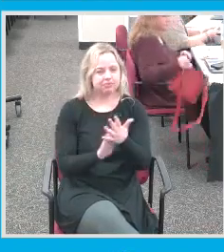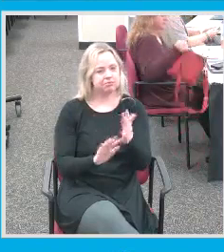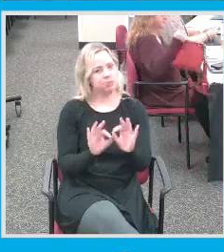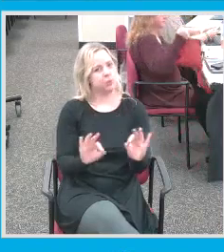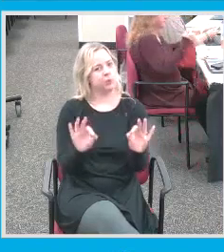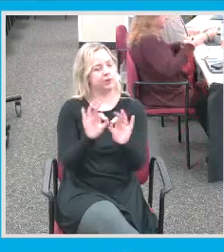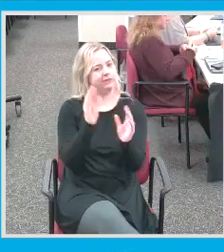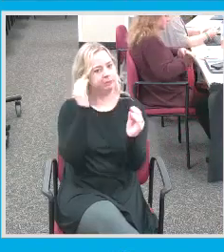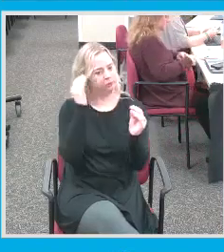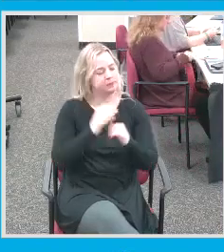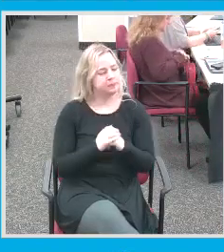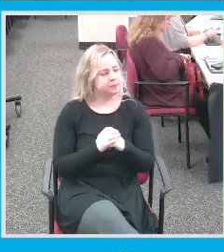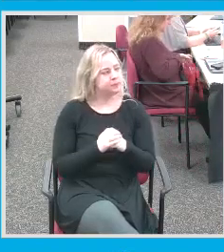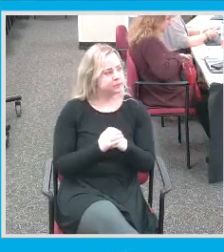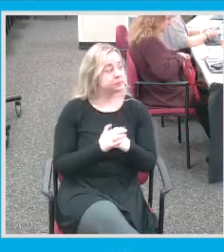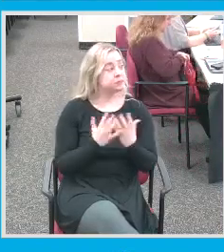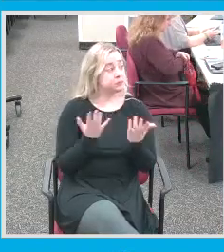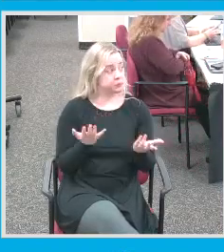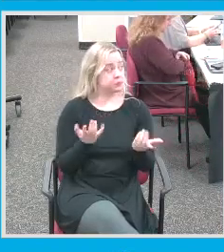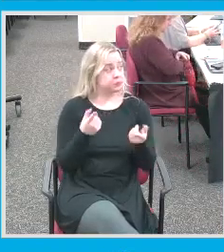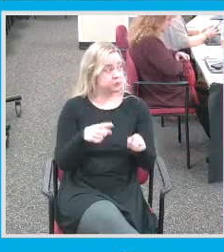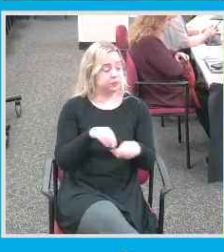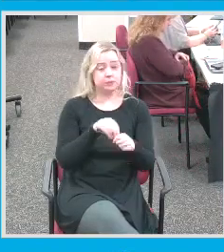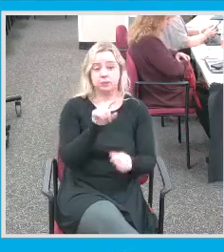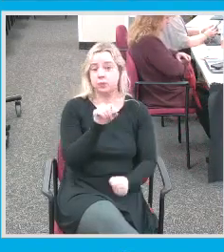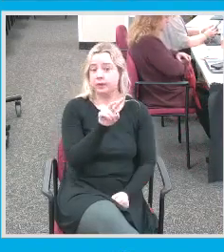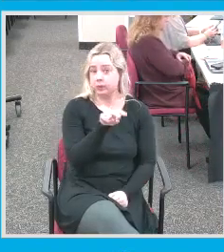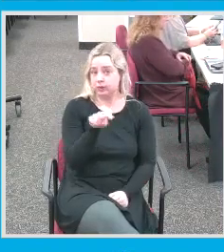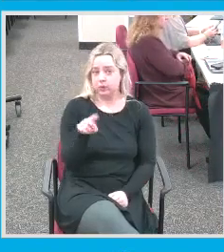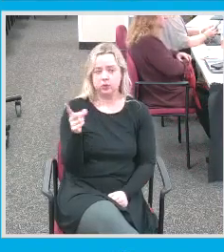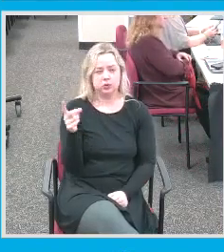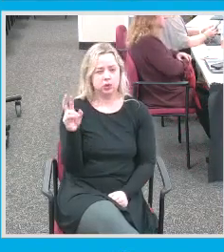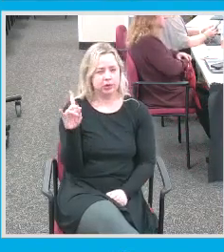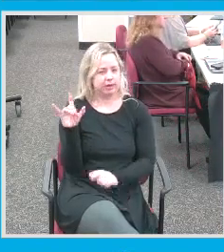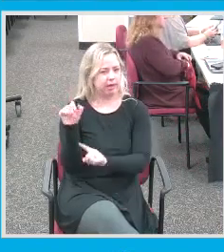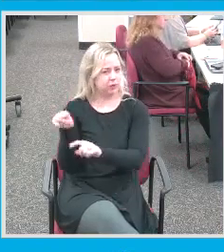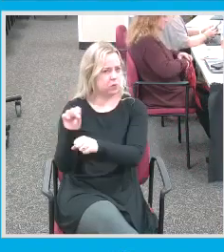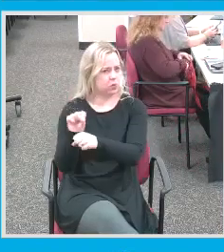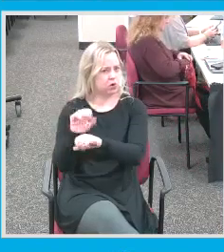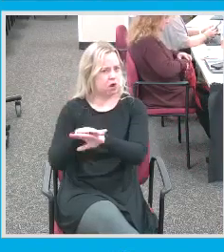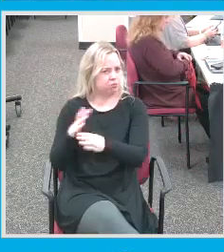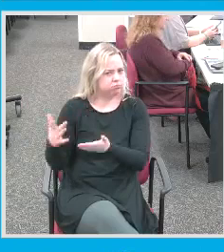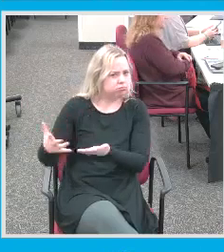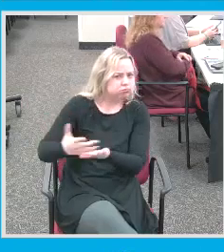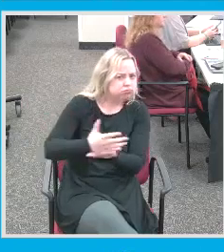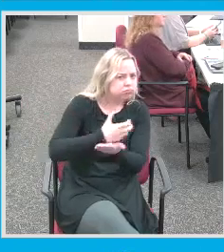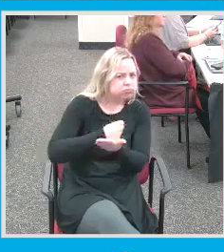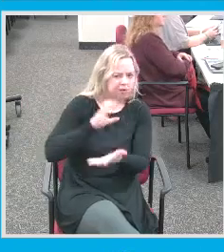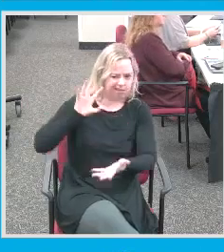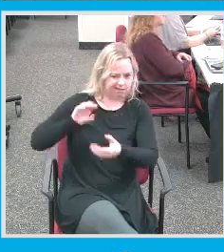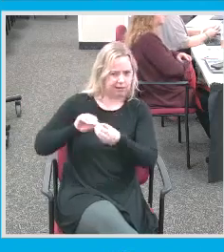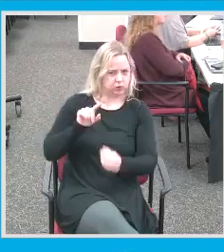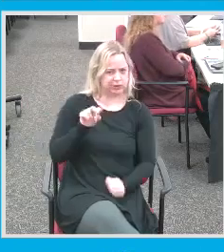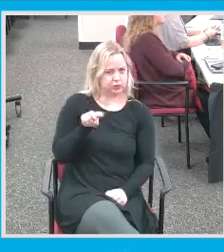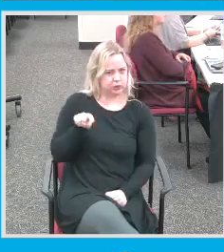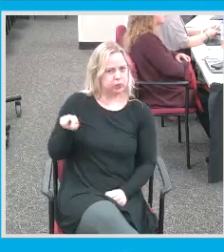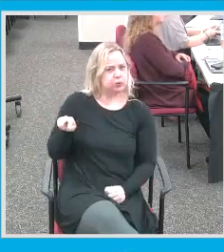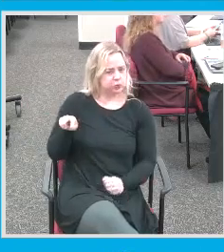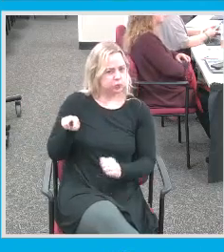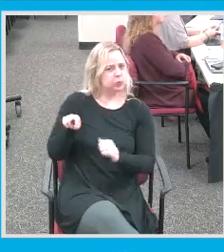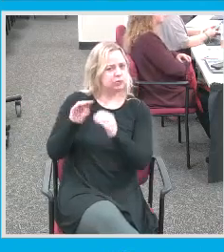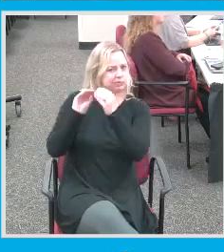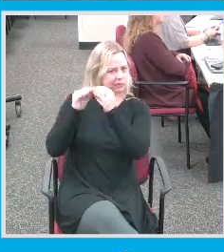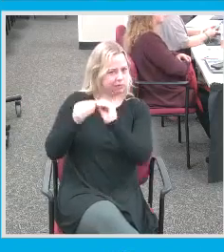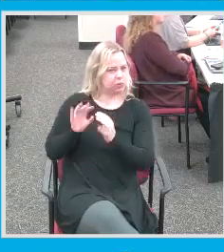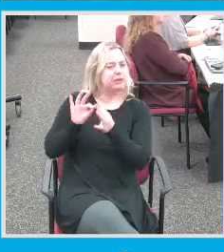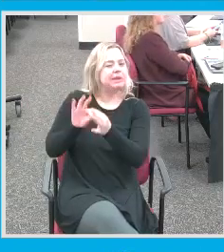you. So in 2022, Dr. Kelly has been working on compiling all of the 2022 data